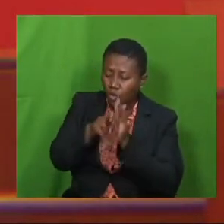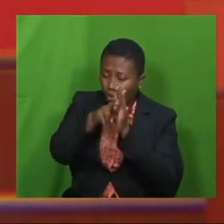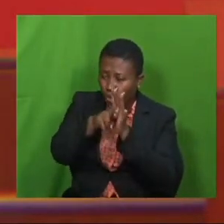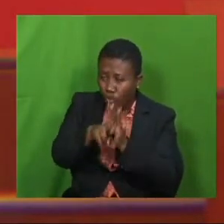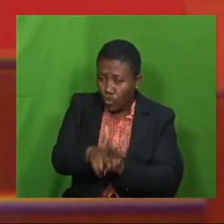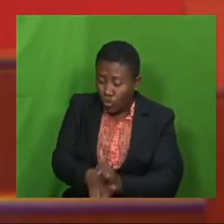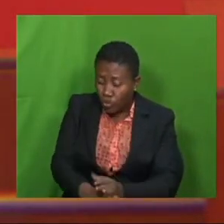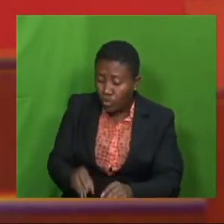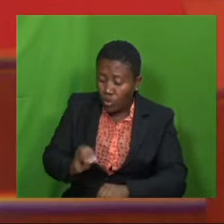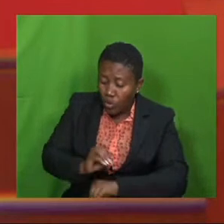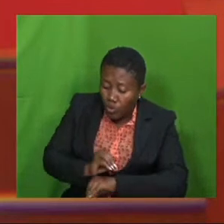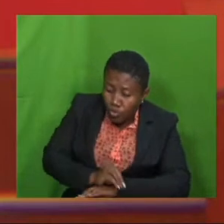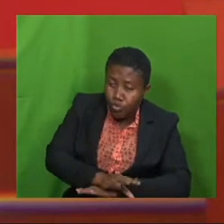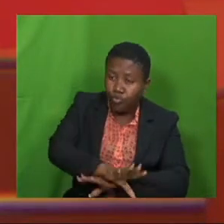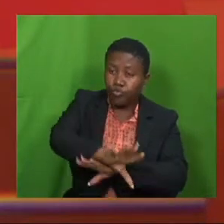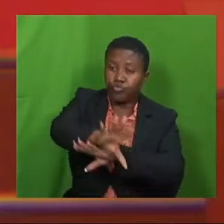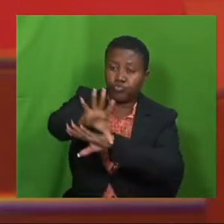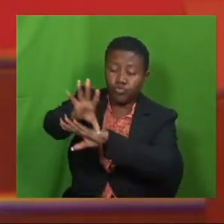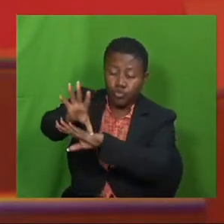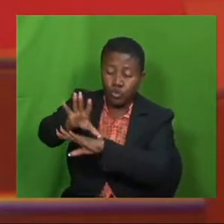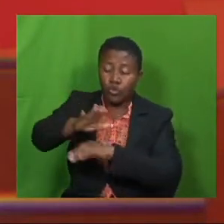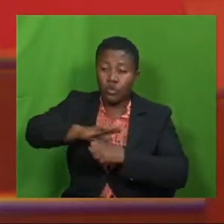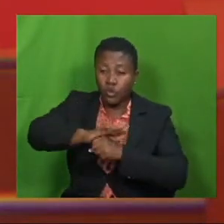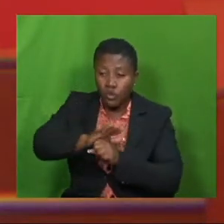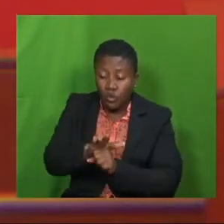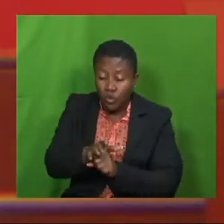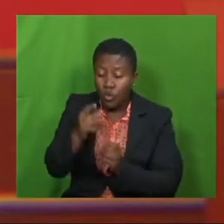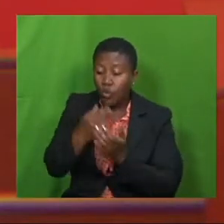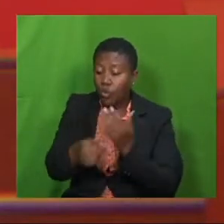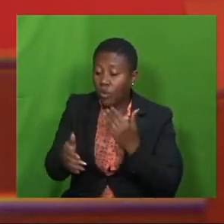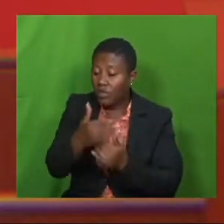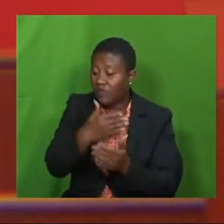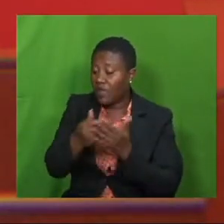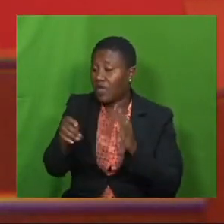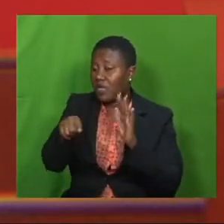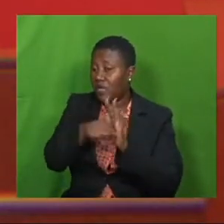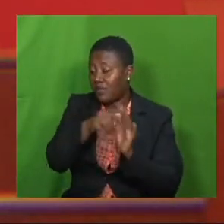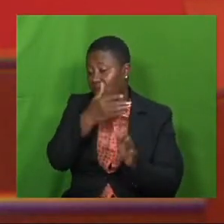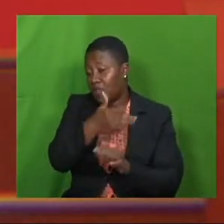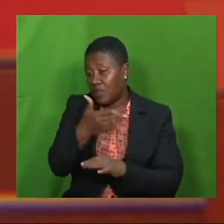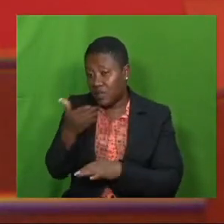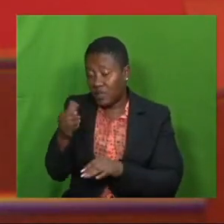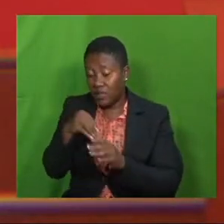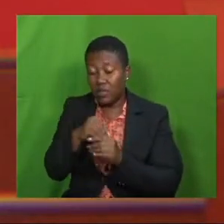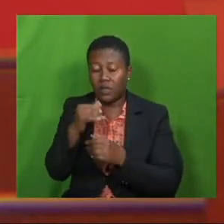and eventually halt its negative impact on the country.